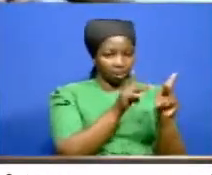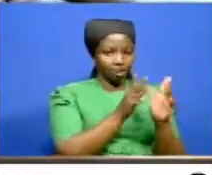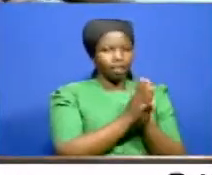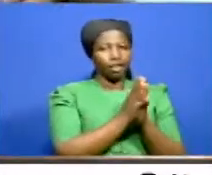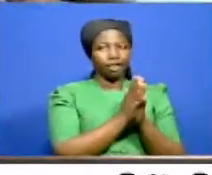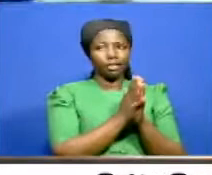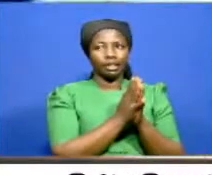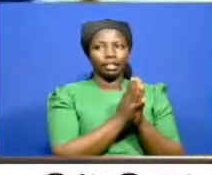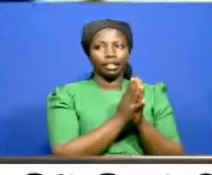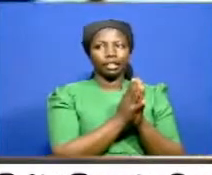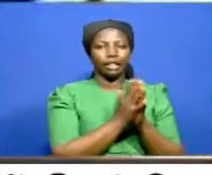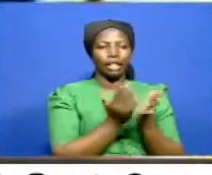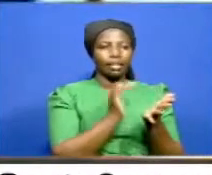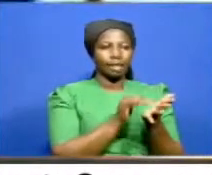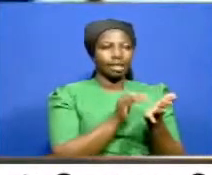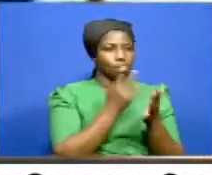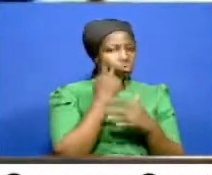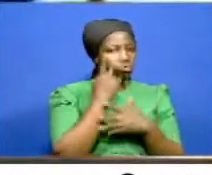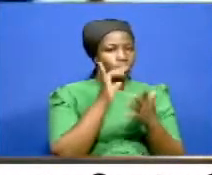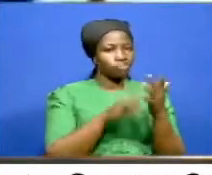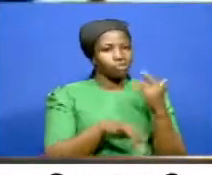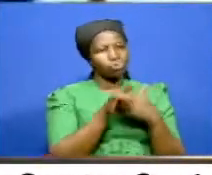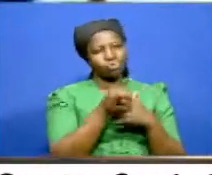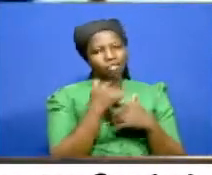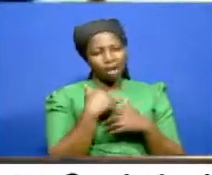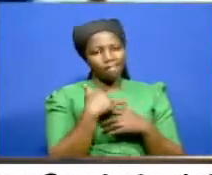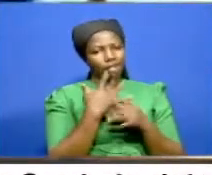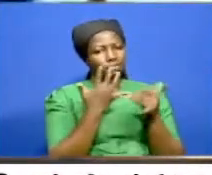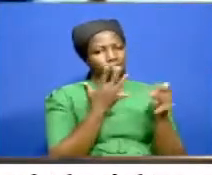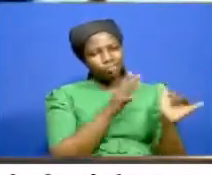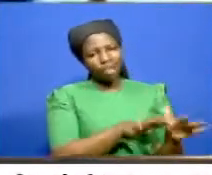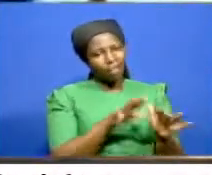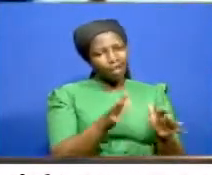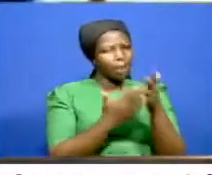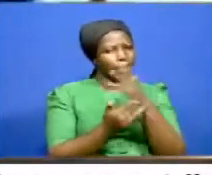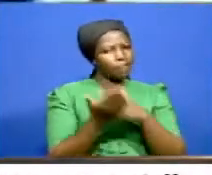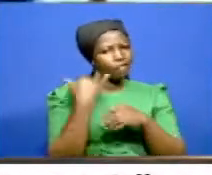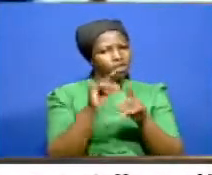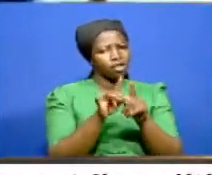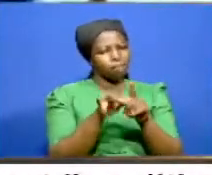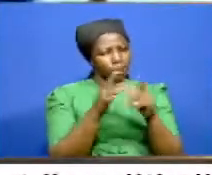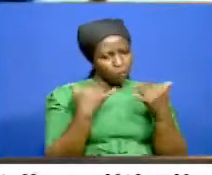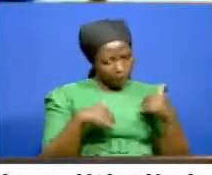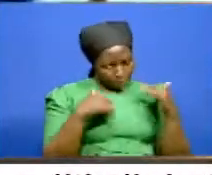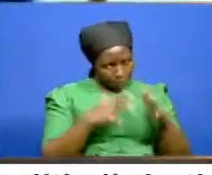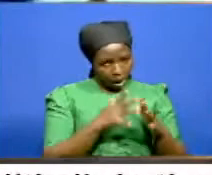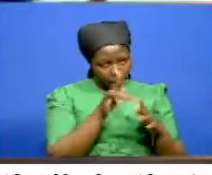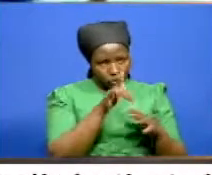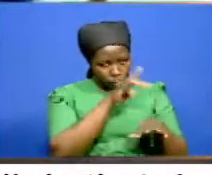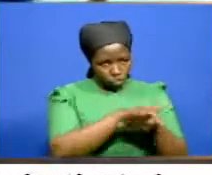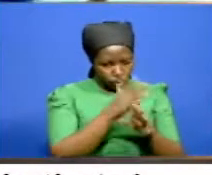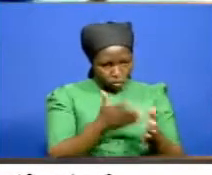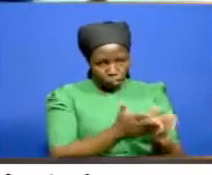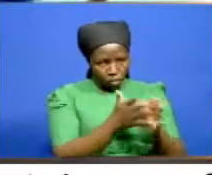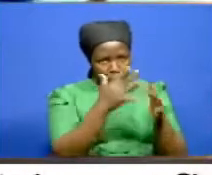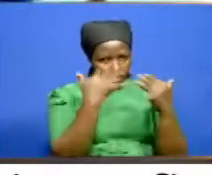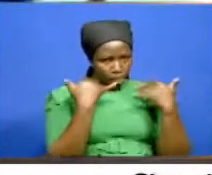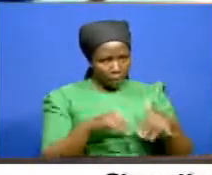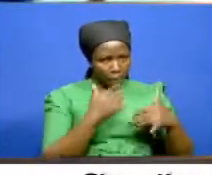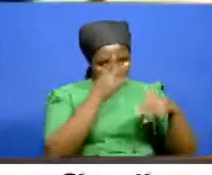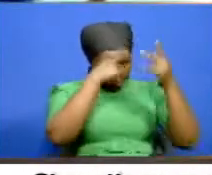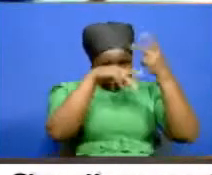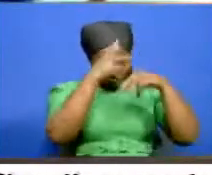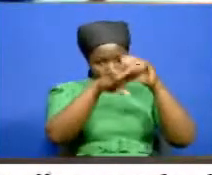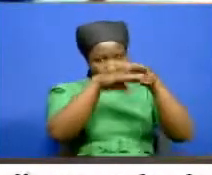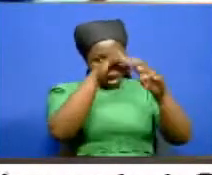again, looking at maybe what you went through as a player back then, and even though you didn't get maybe a chance to maybe play professionally out there, or